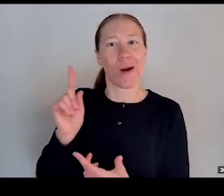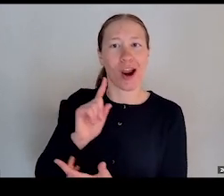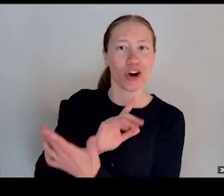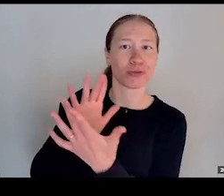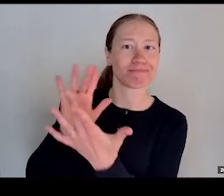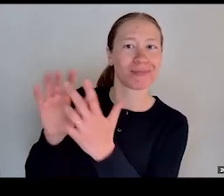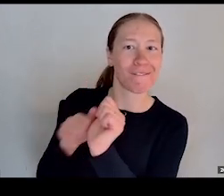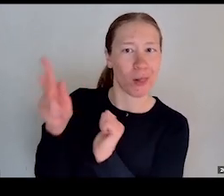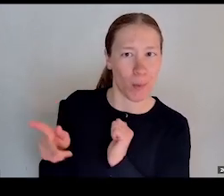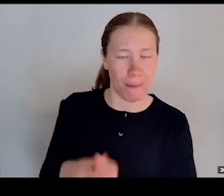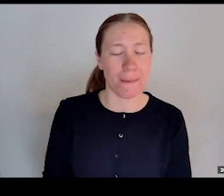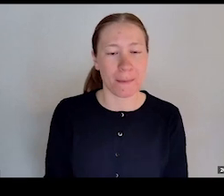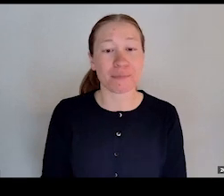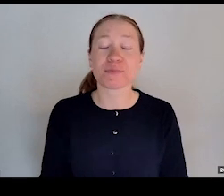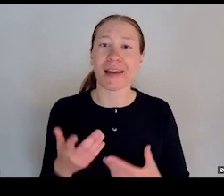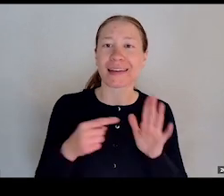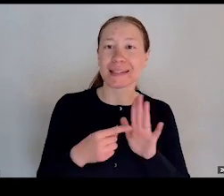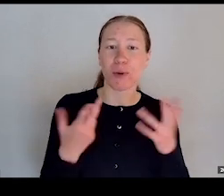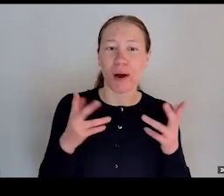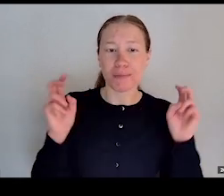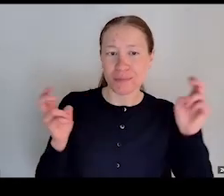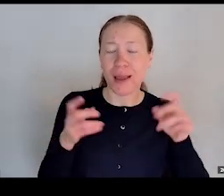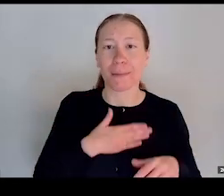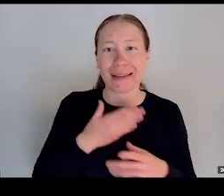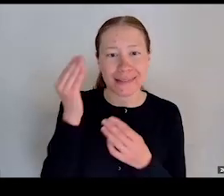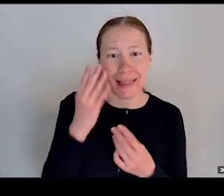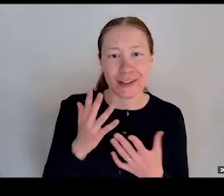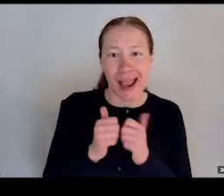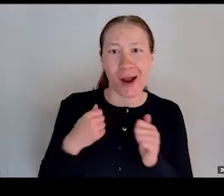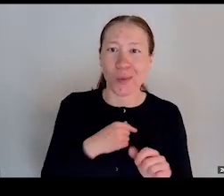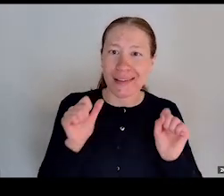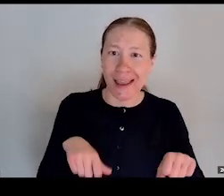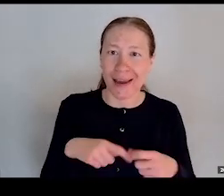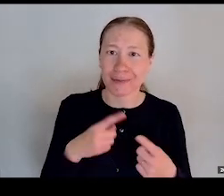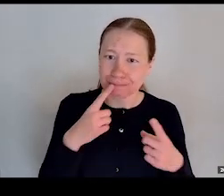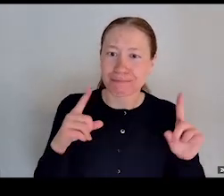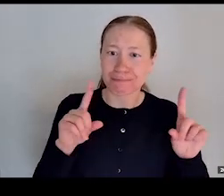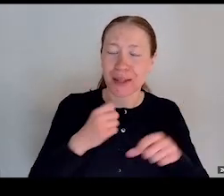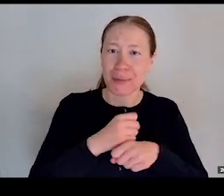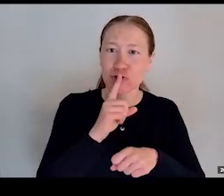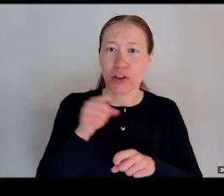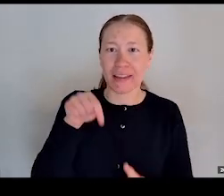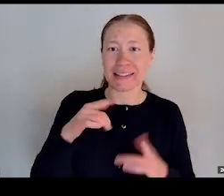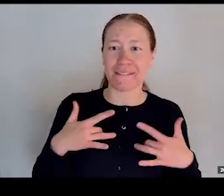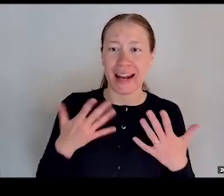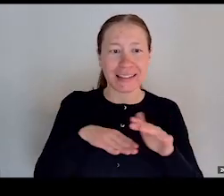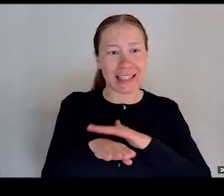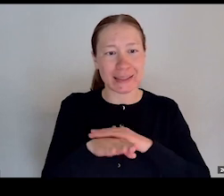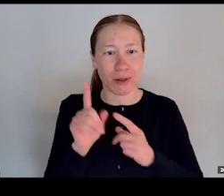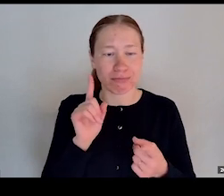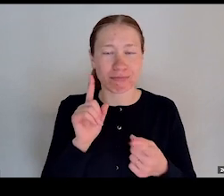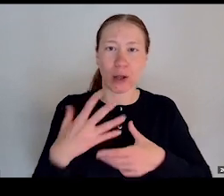An example is, please let us know how we can ensure that this event is accessible to you. The Zoom webinar will include